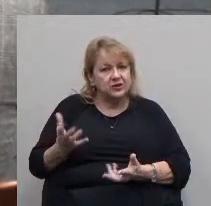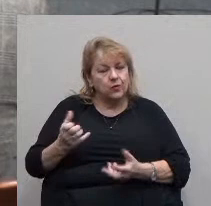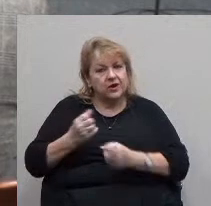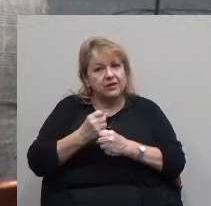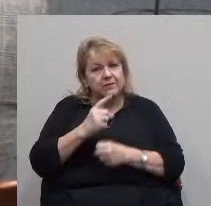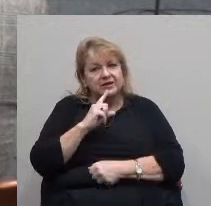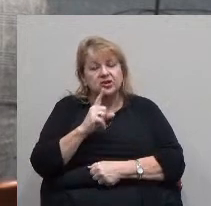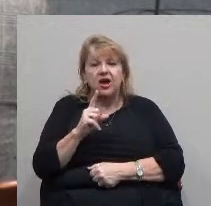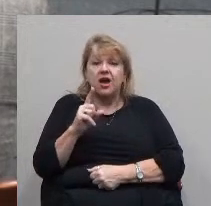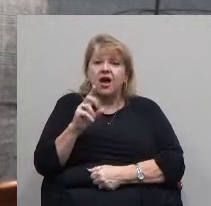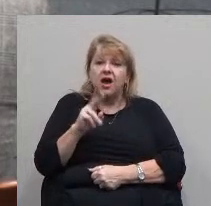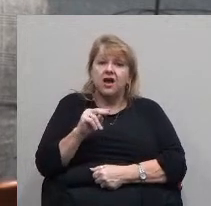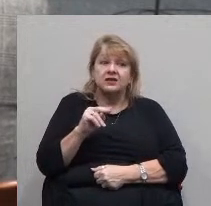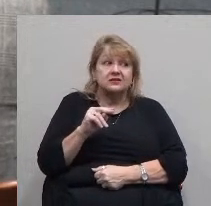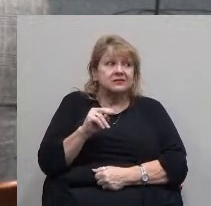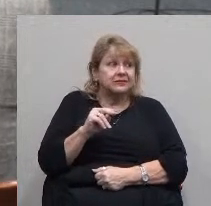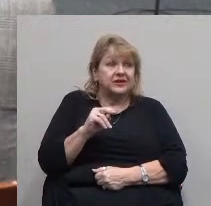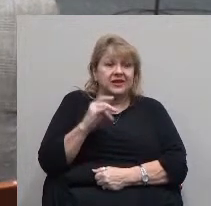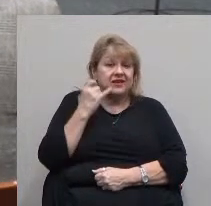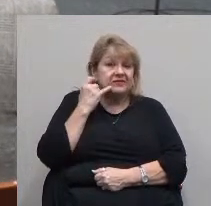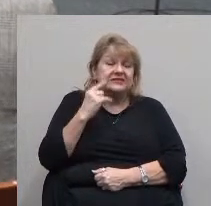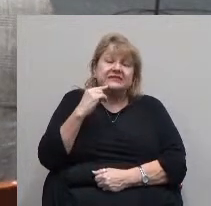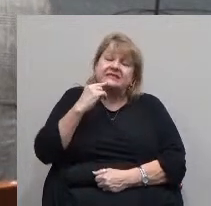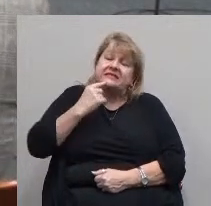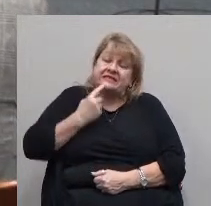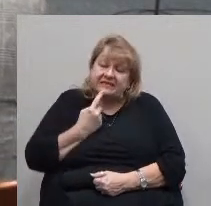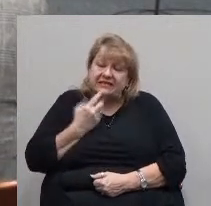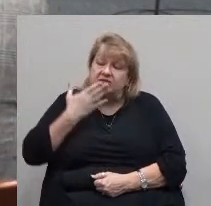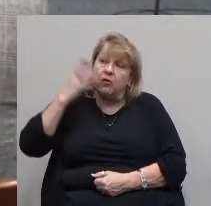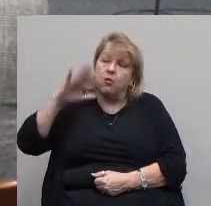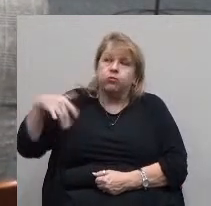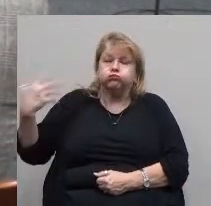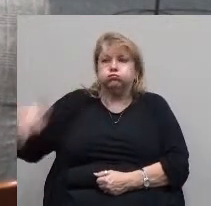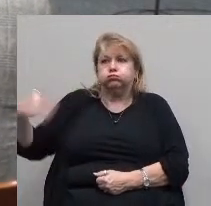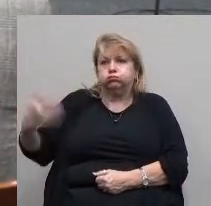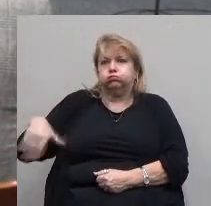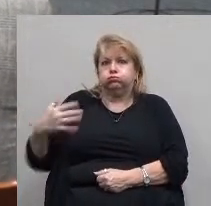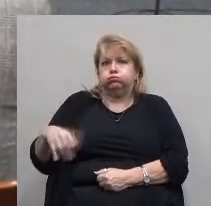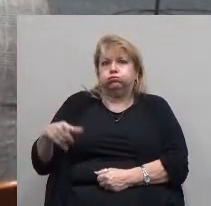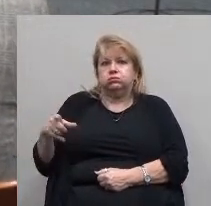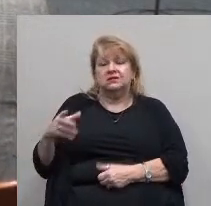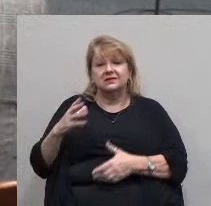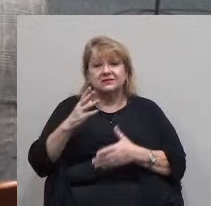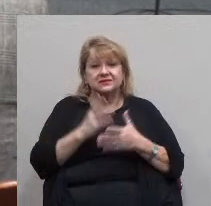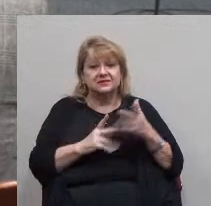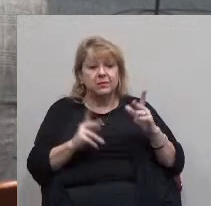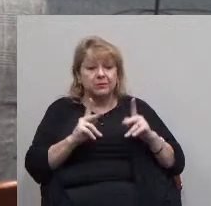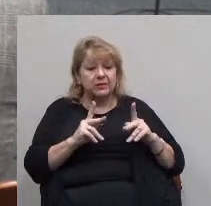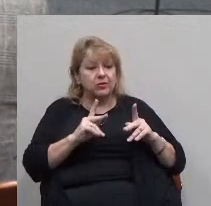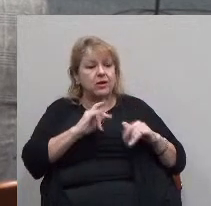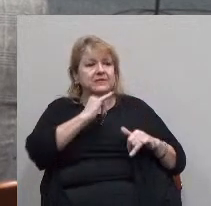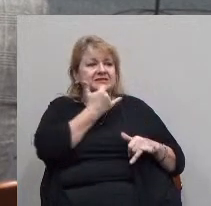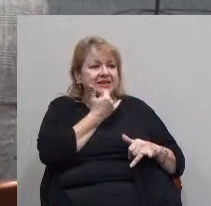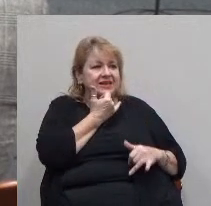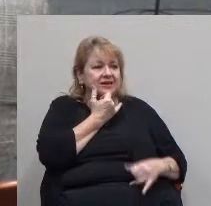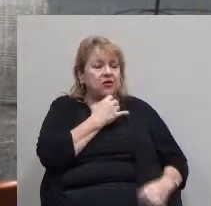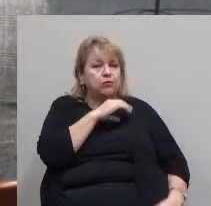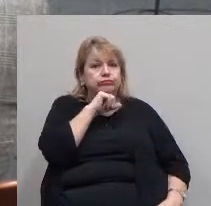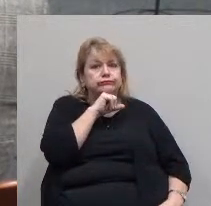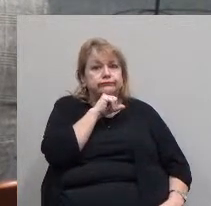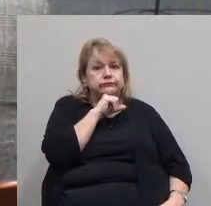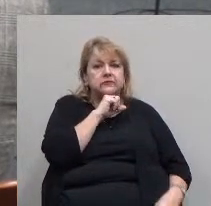unless it's something very egregious, that people have made good lives after doing